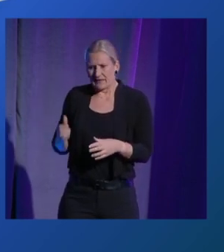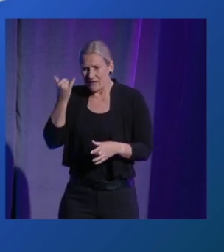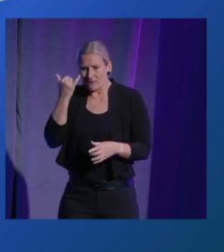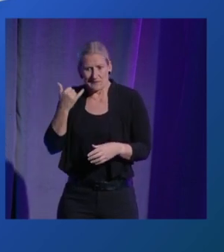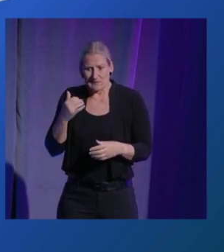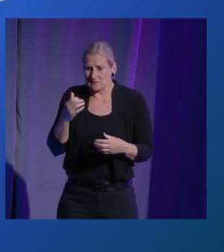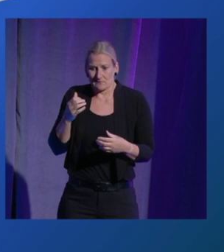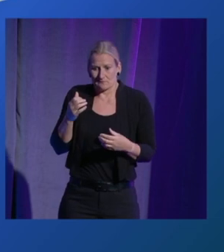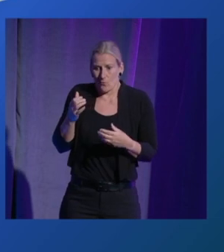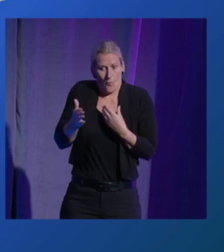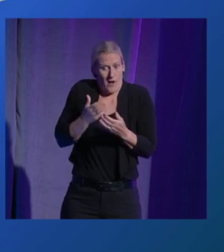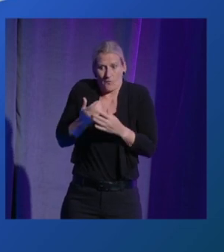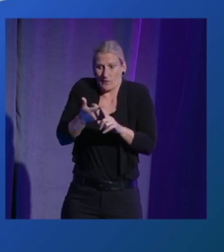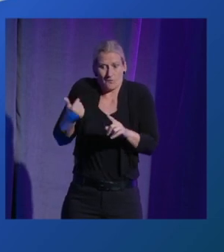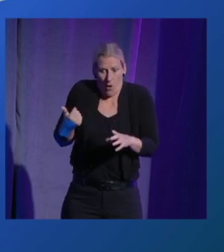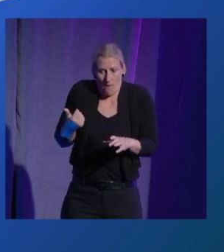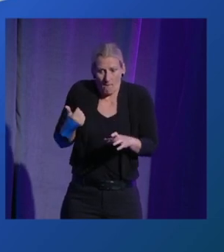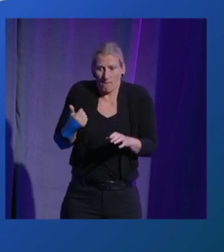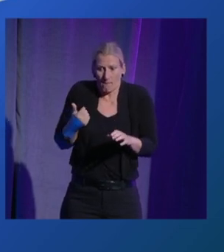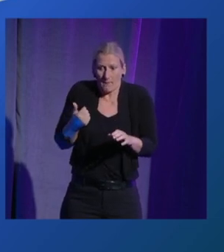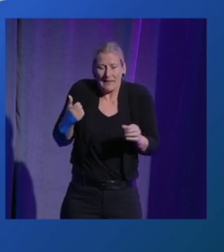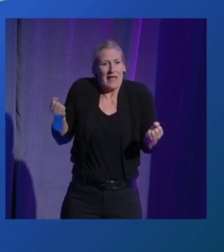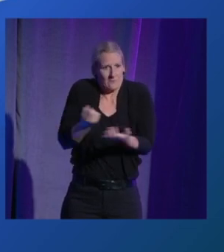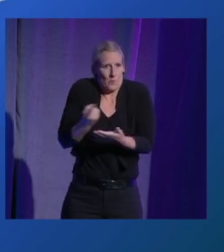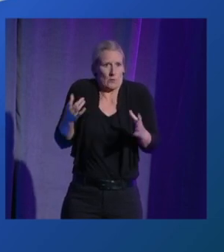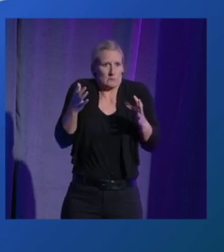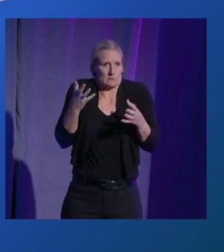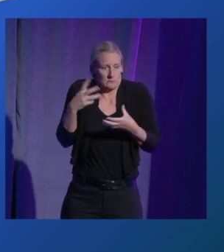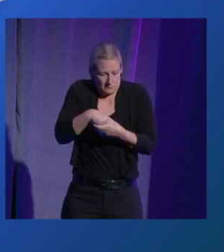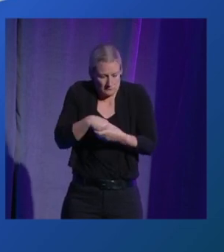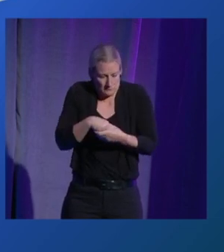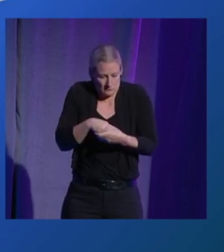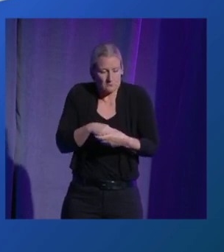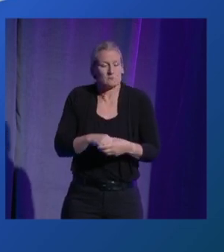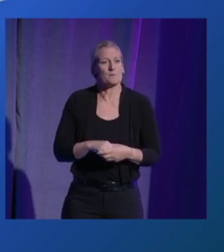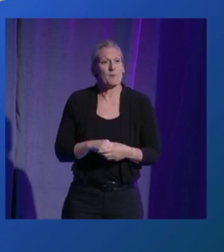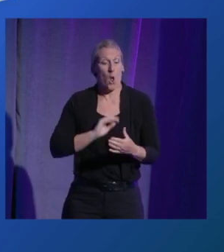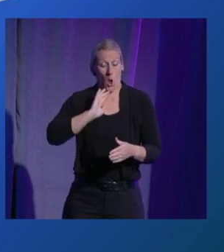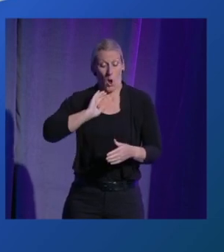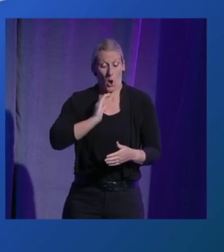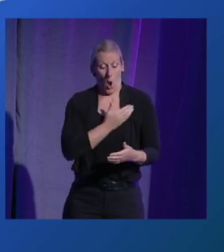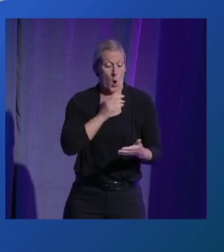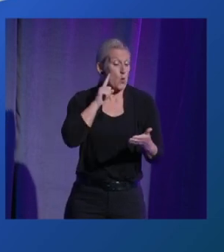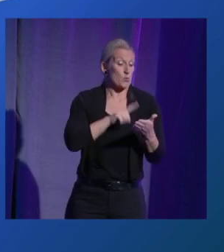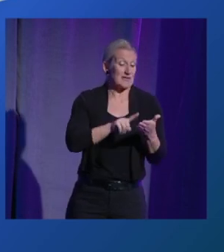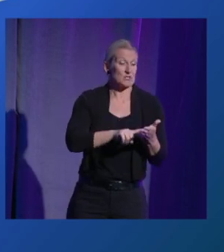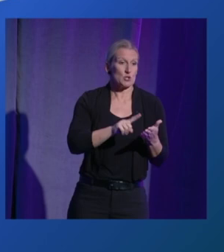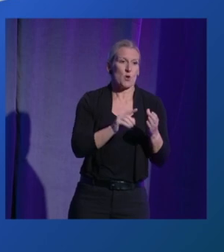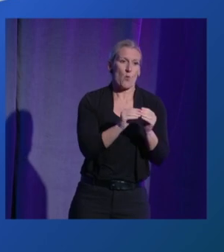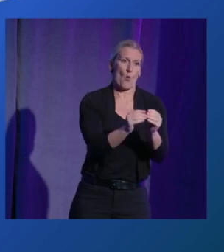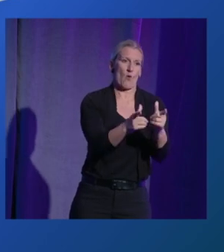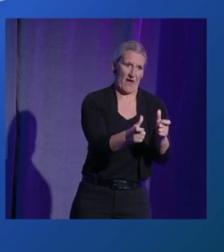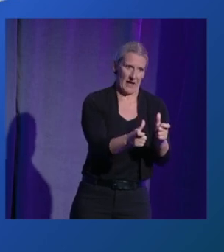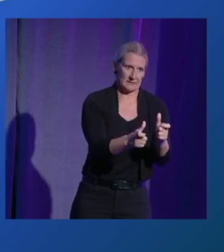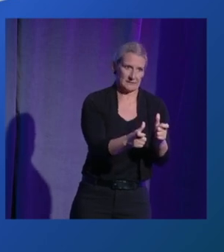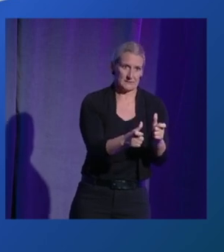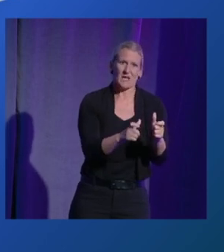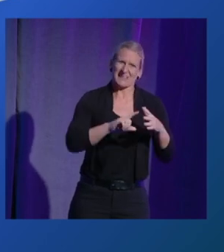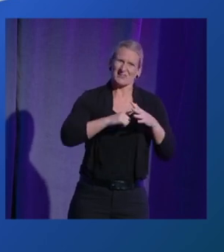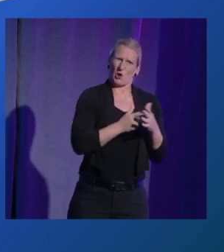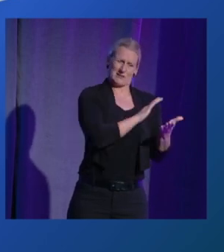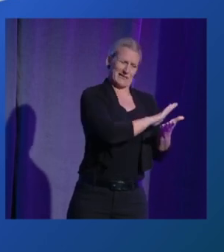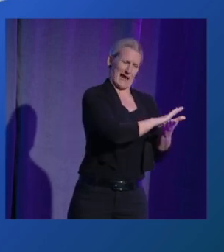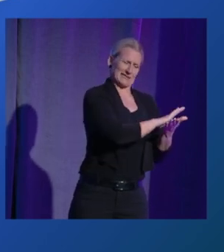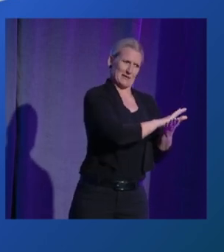Partners um it's going to take moving our research faster from Academia into the